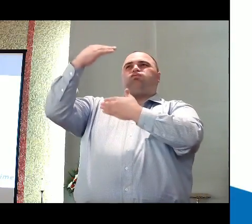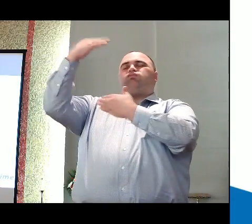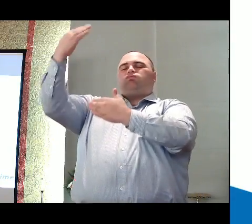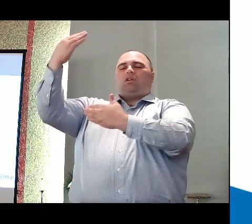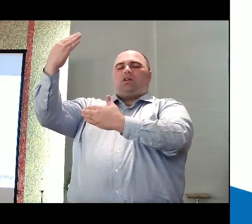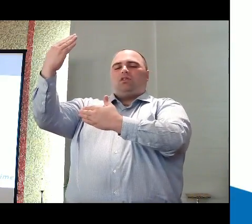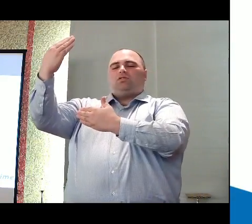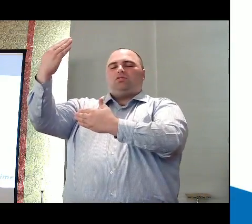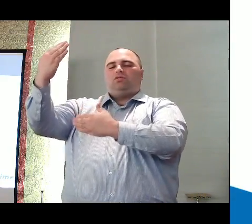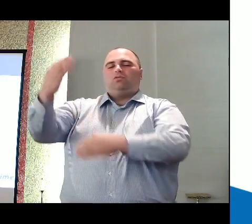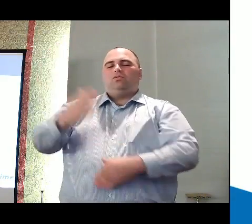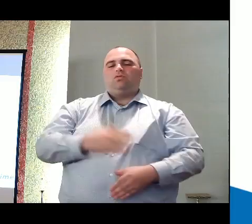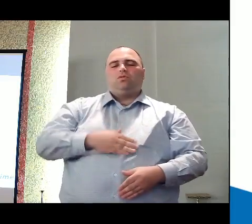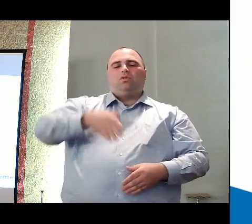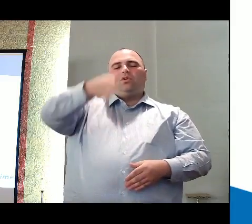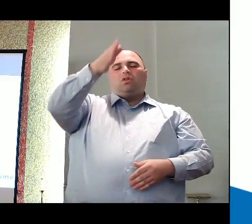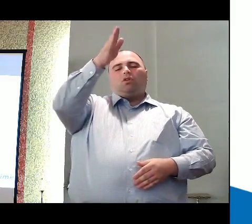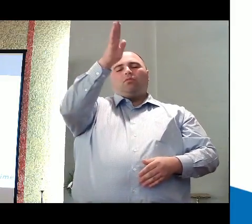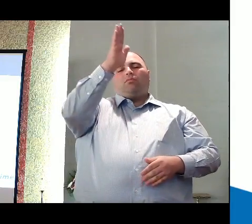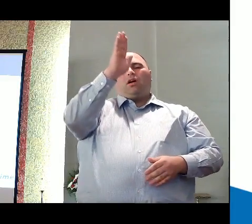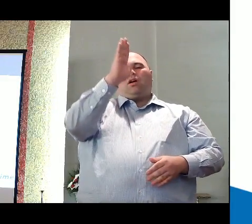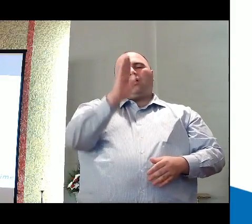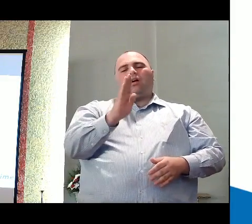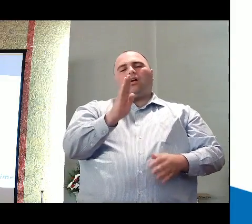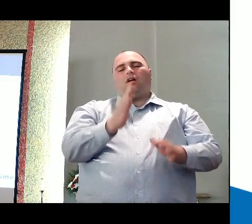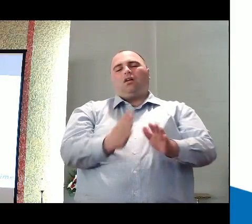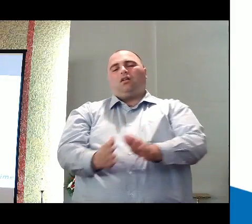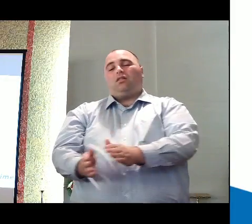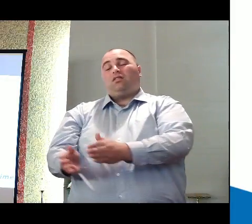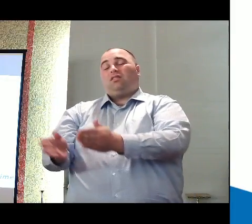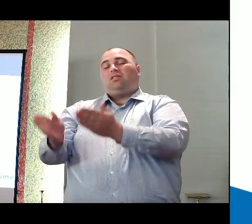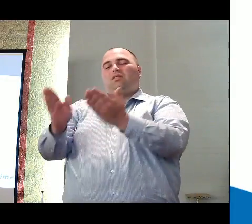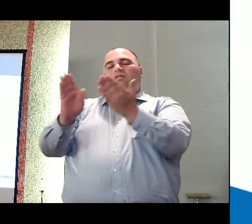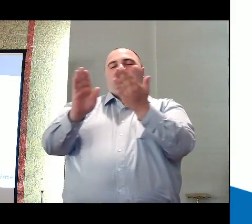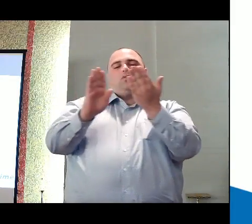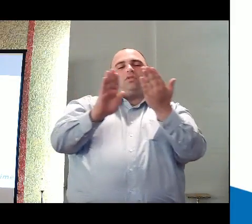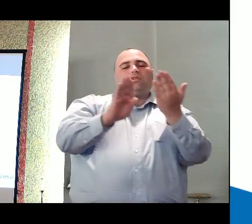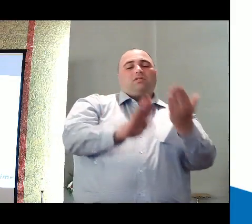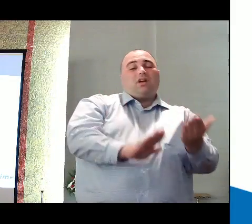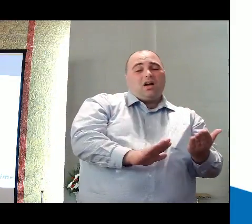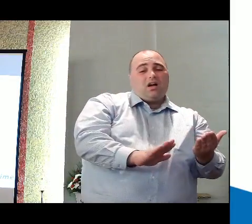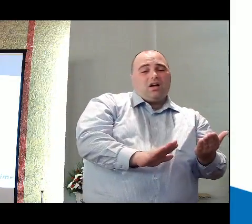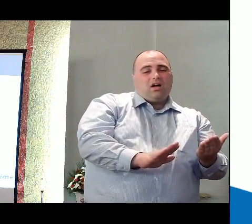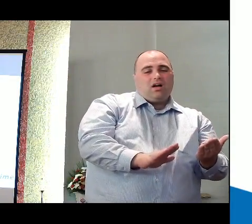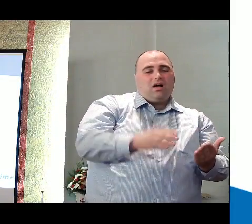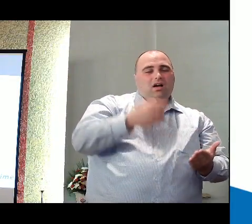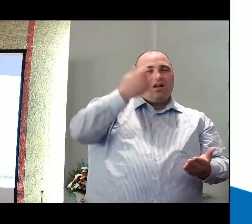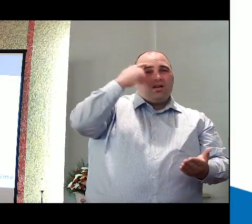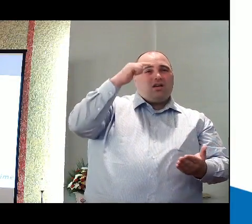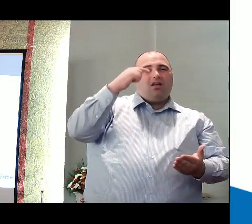die, that you, my God, would